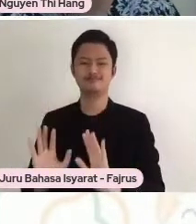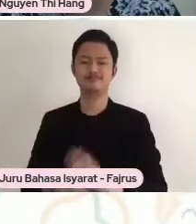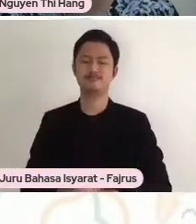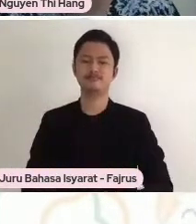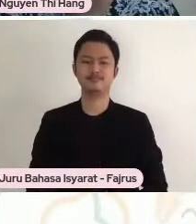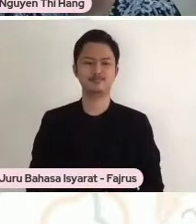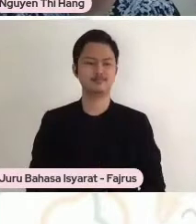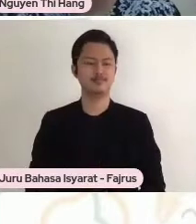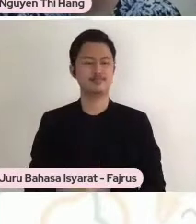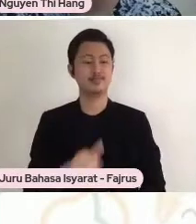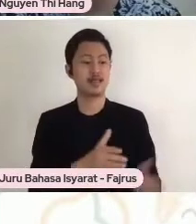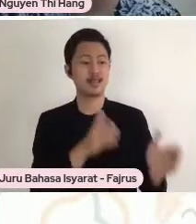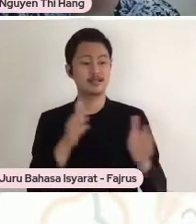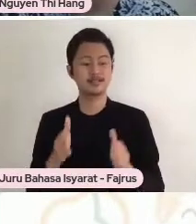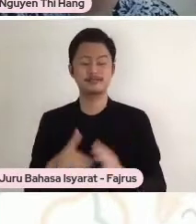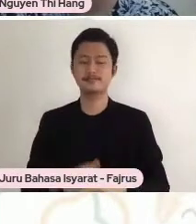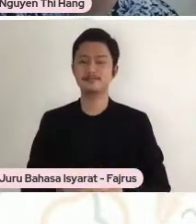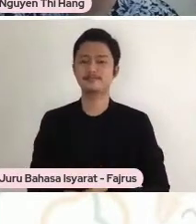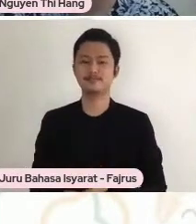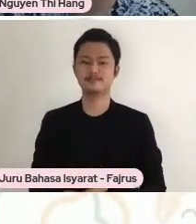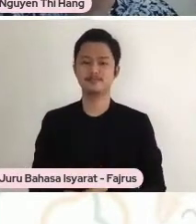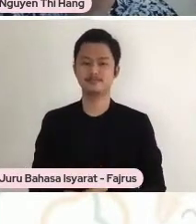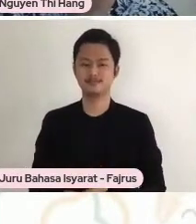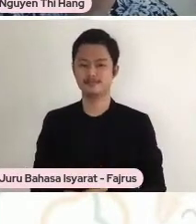Next, please.